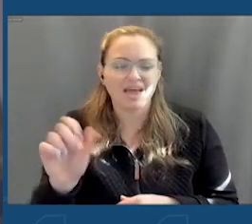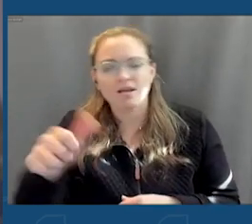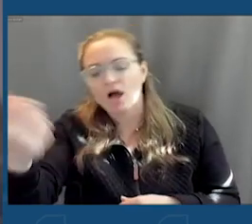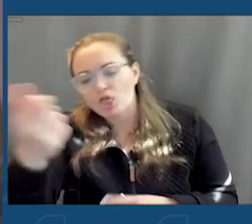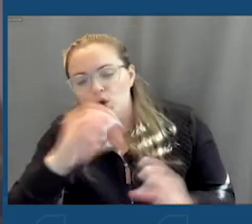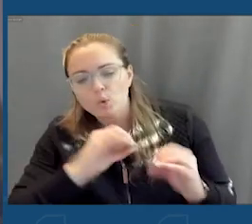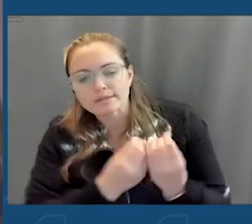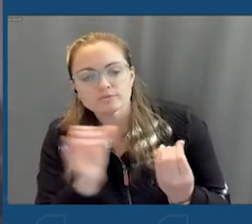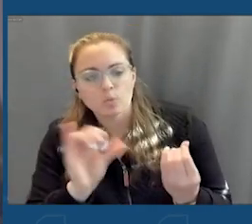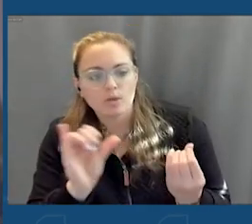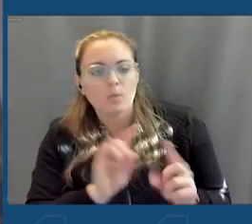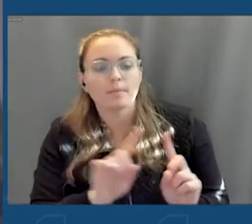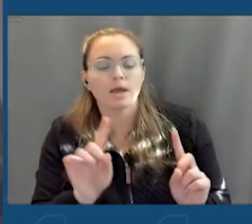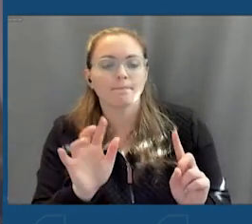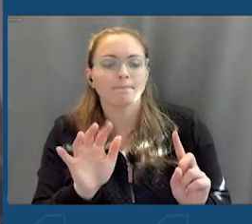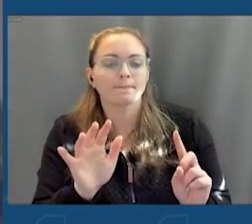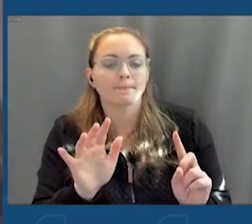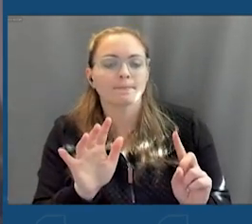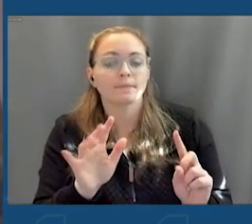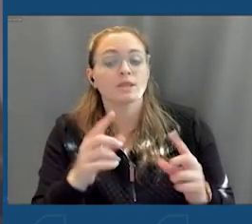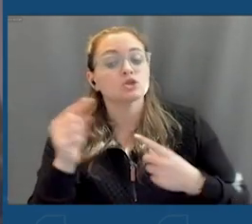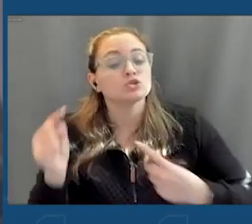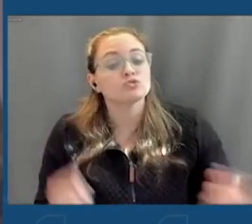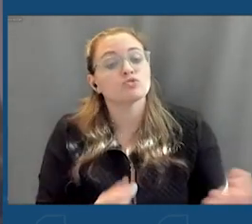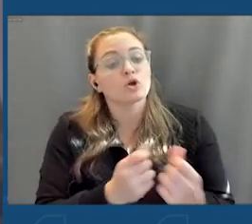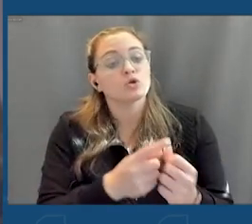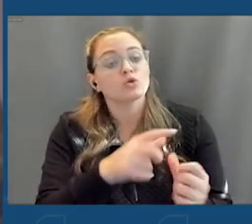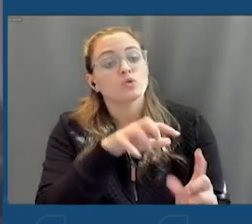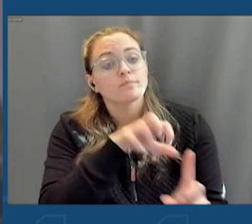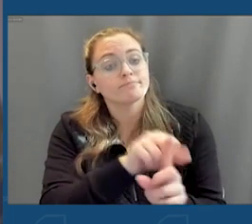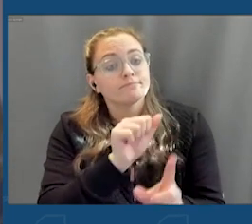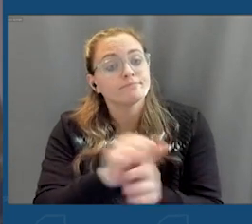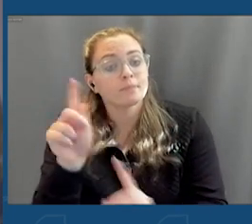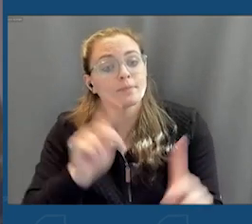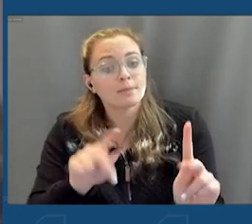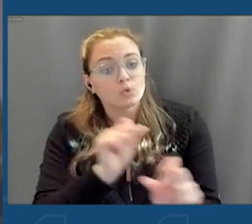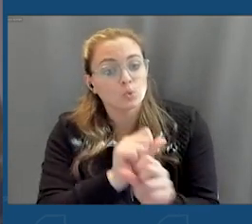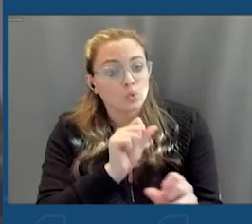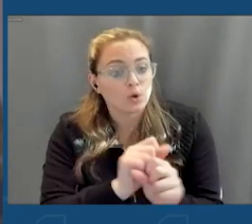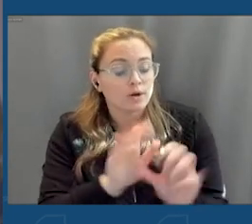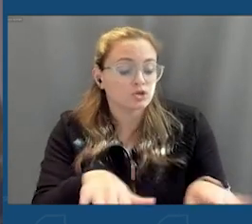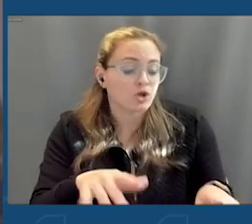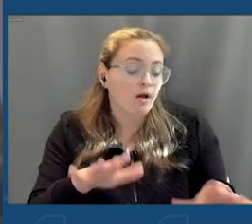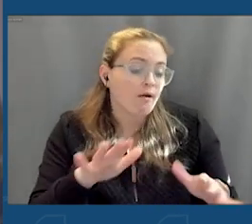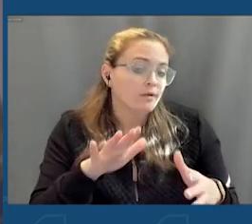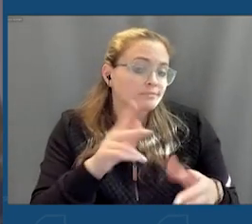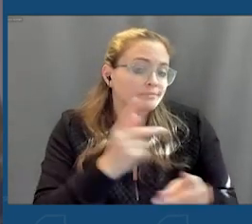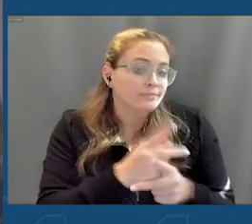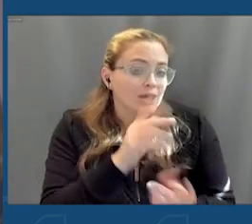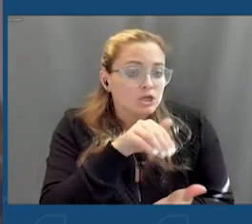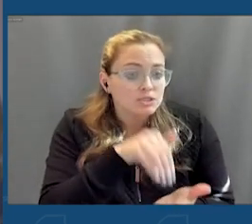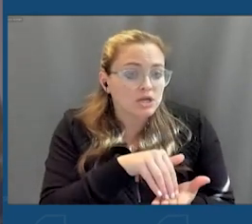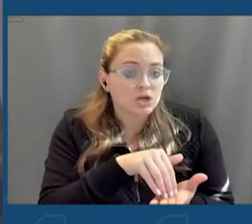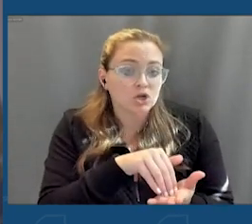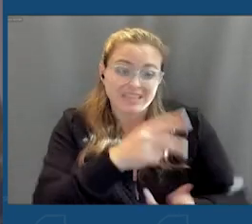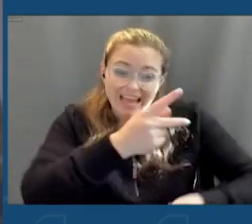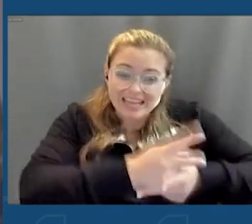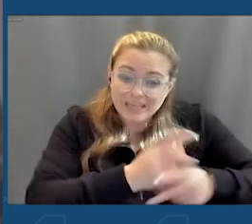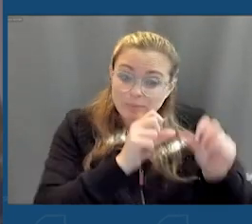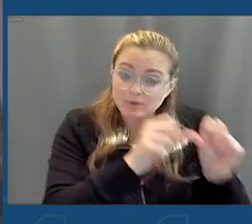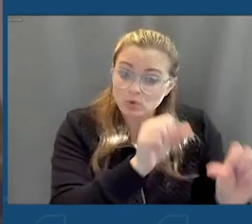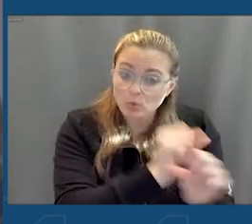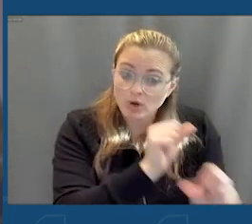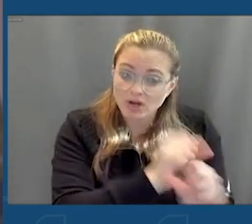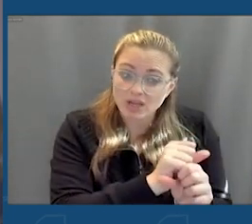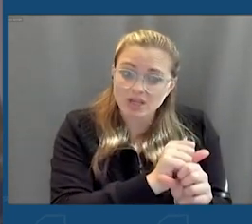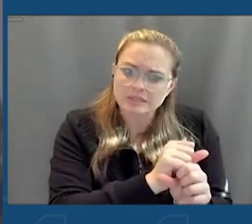organizations. The struggle to attract candidates to work in child care settings and retain them has been very difficult, and you heard our